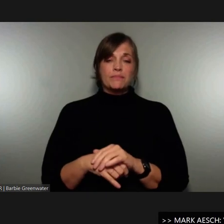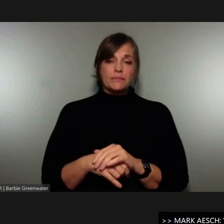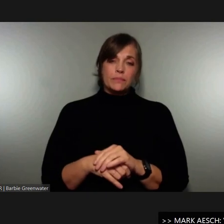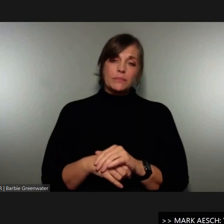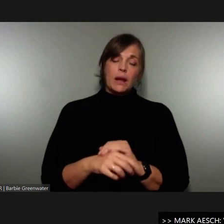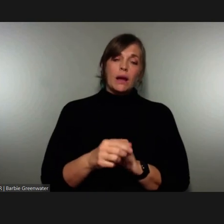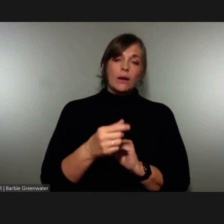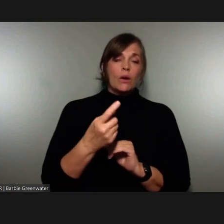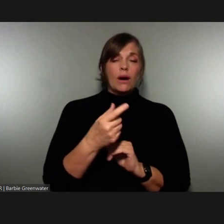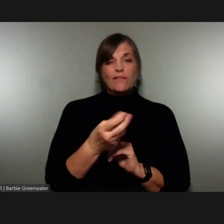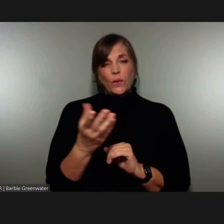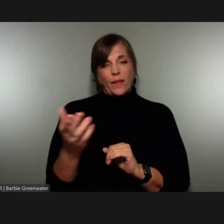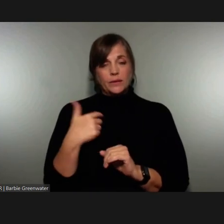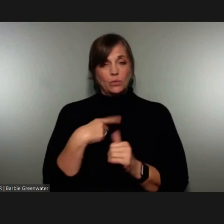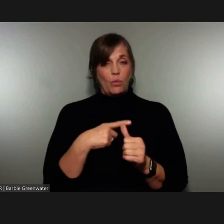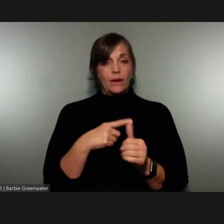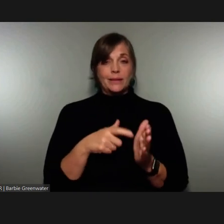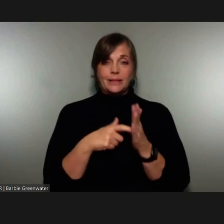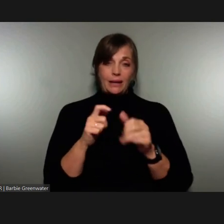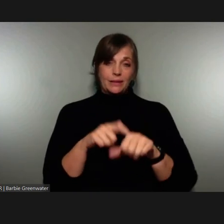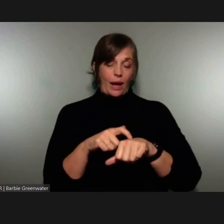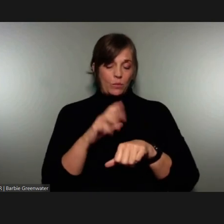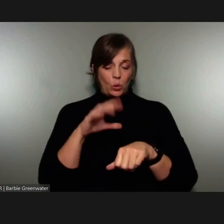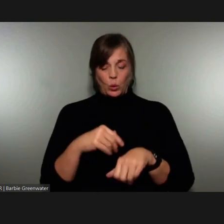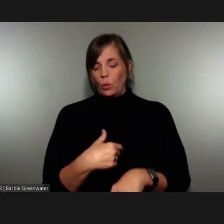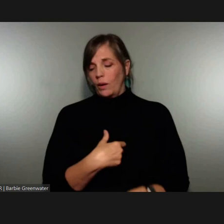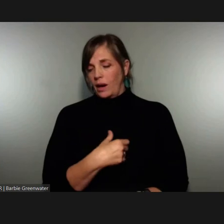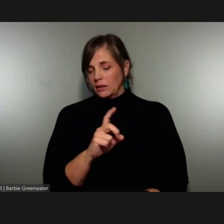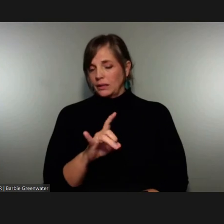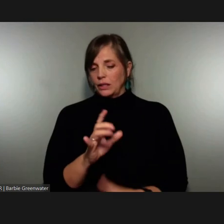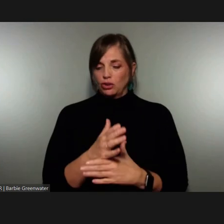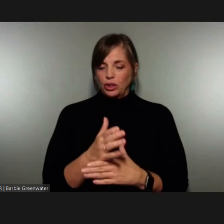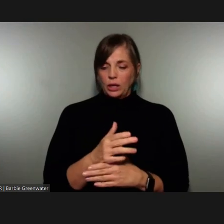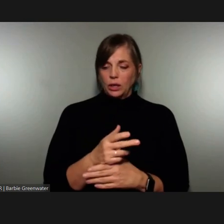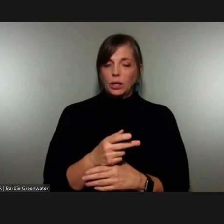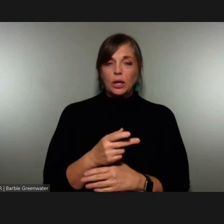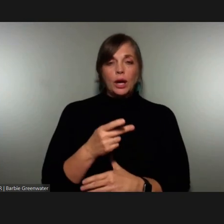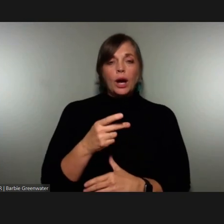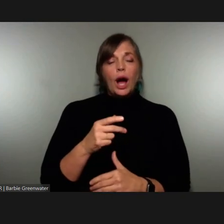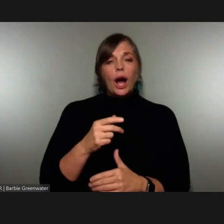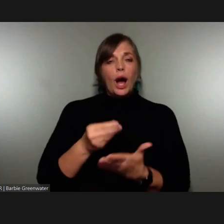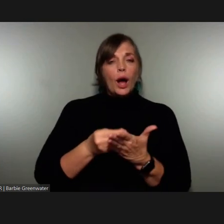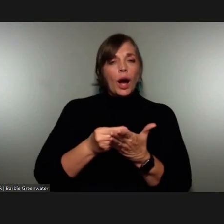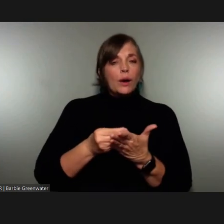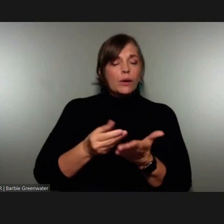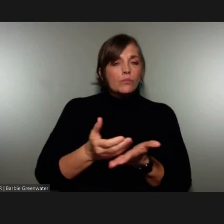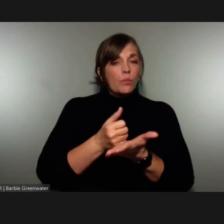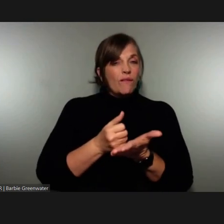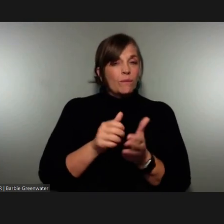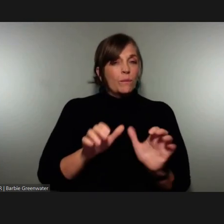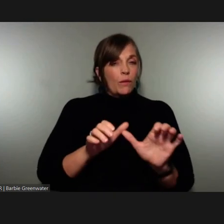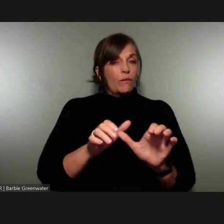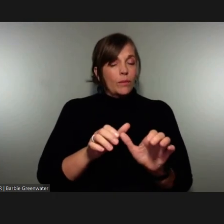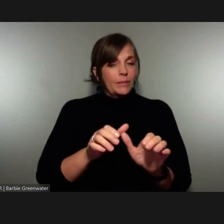It takes time, right? So, I shared a performance incentive program that our labor union was